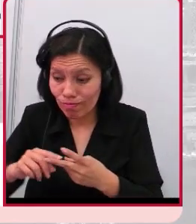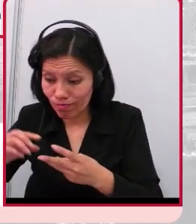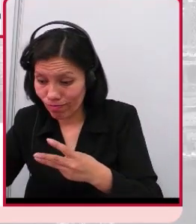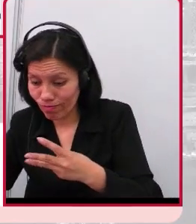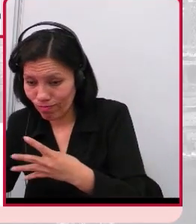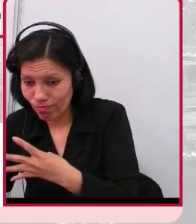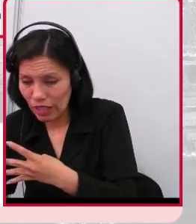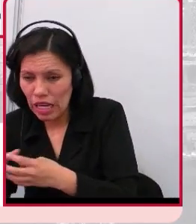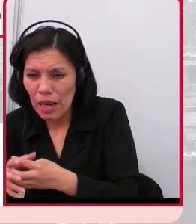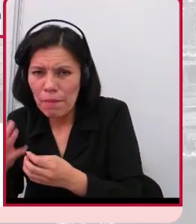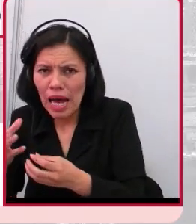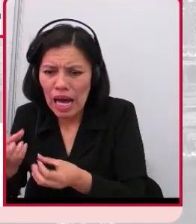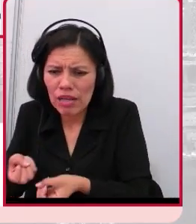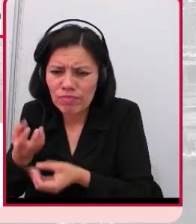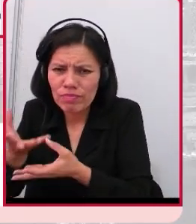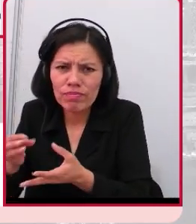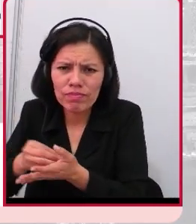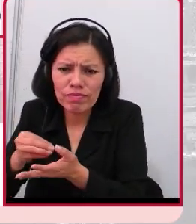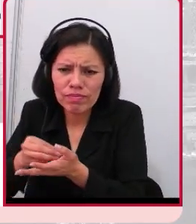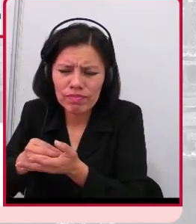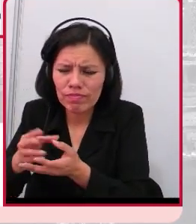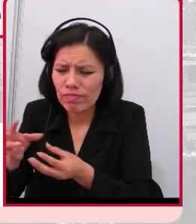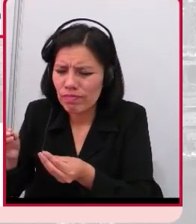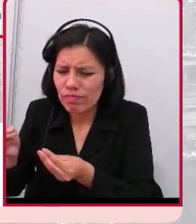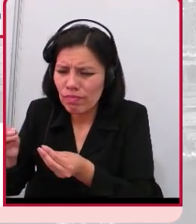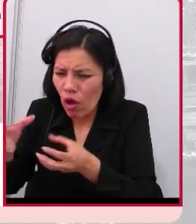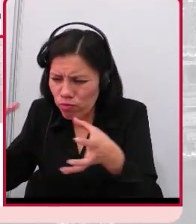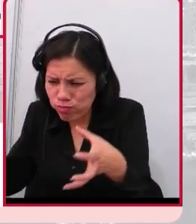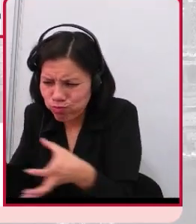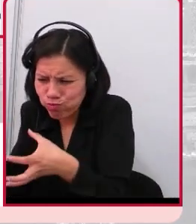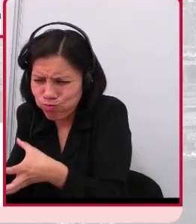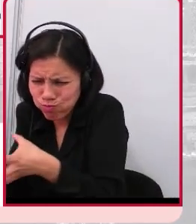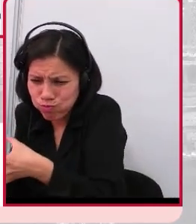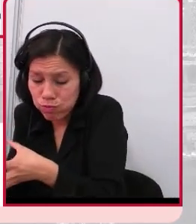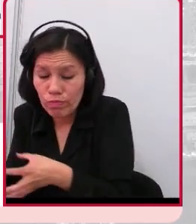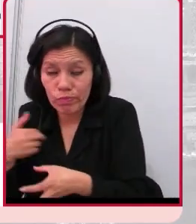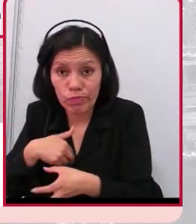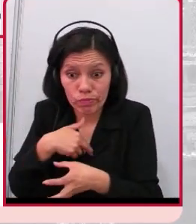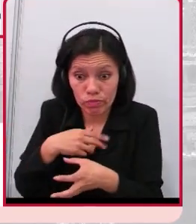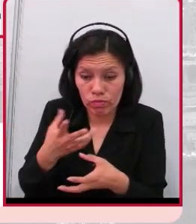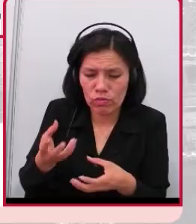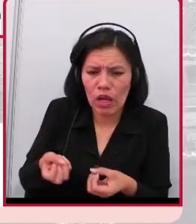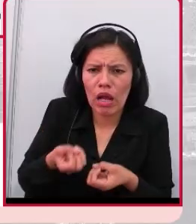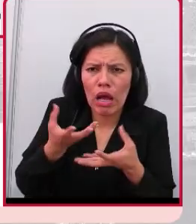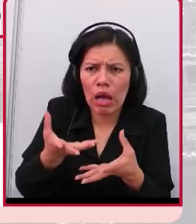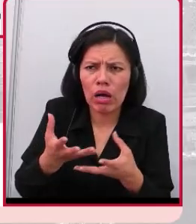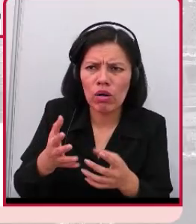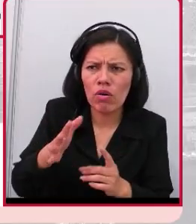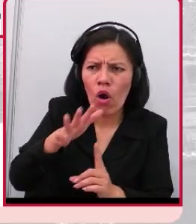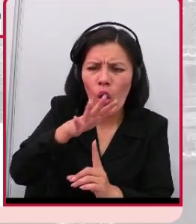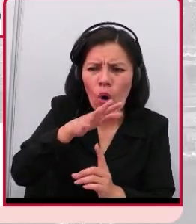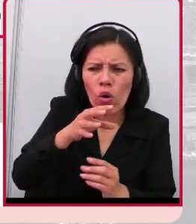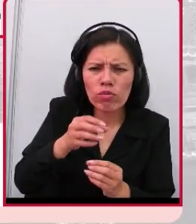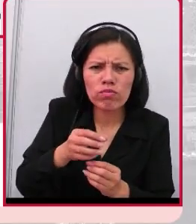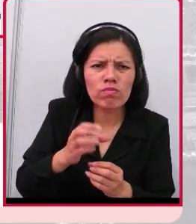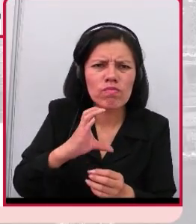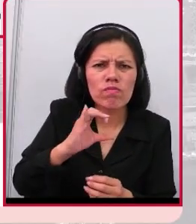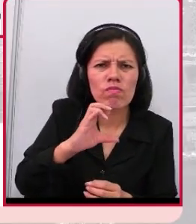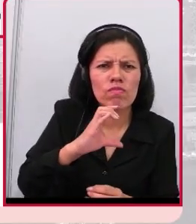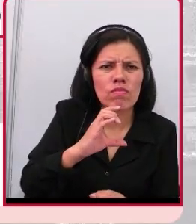para el concentrado. Nuestra implementación ha hecho colocar un ciclón deslamador,